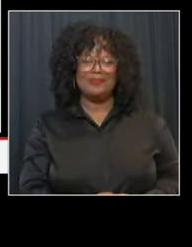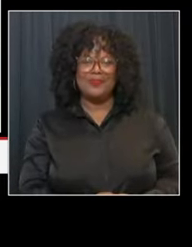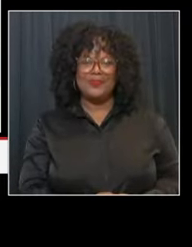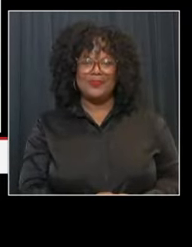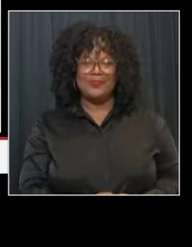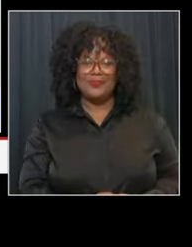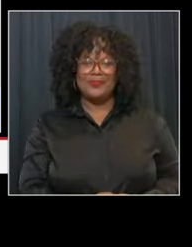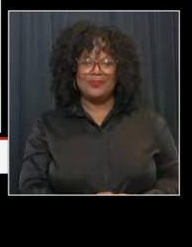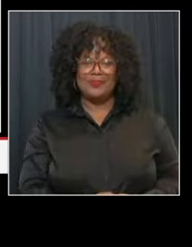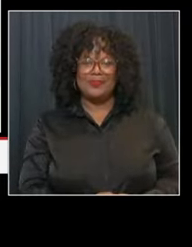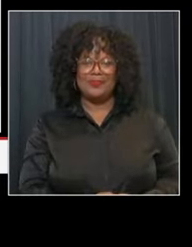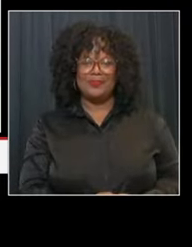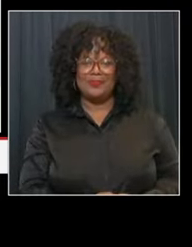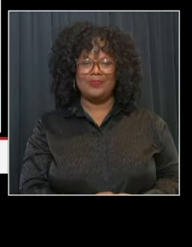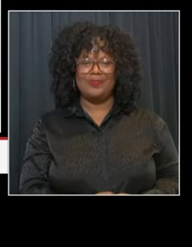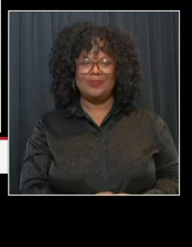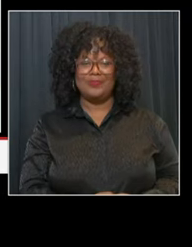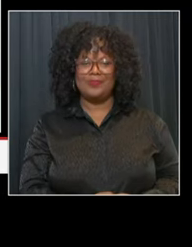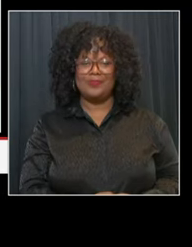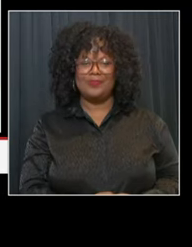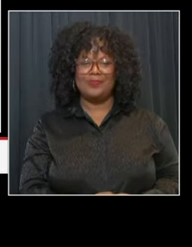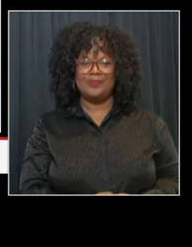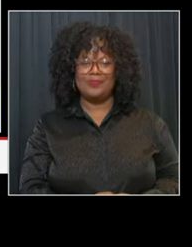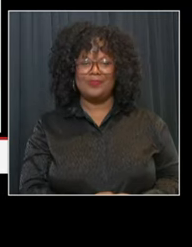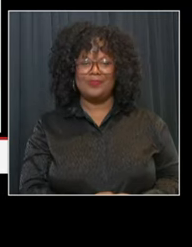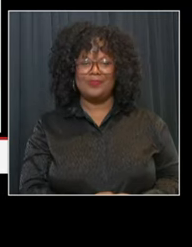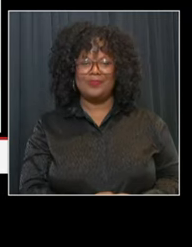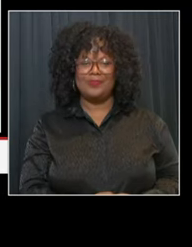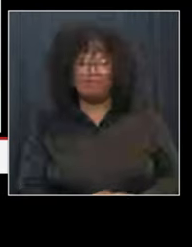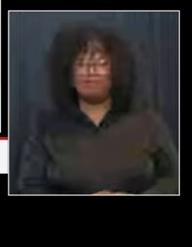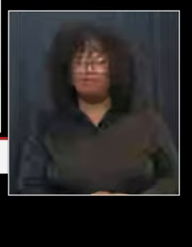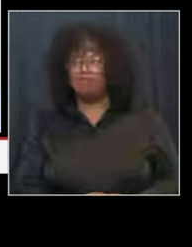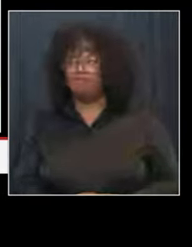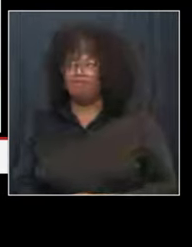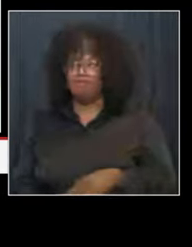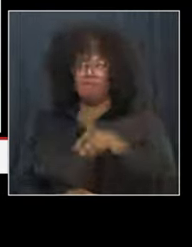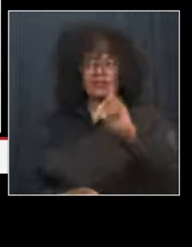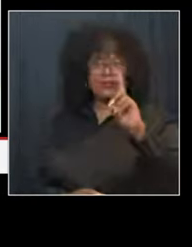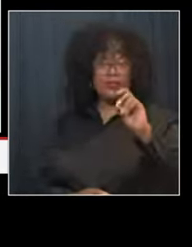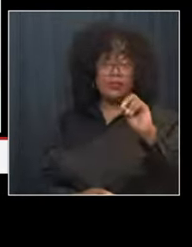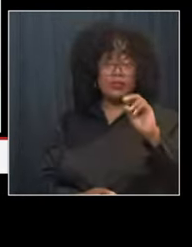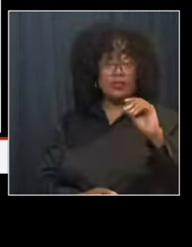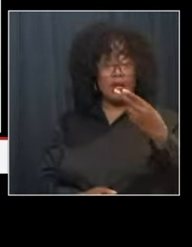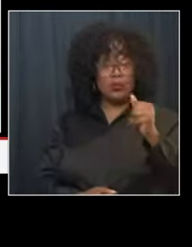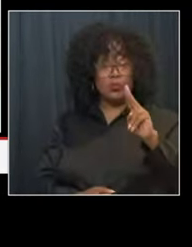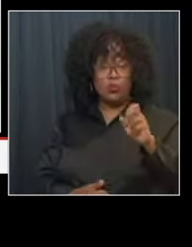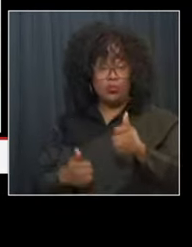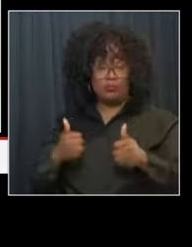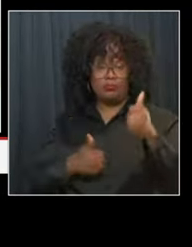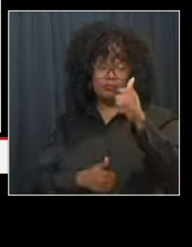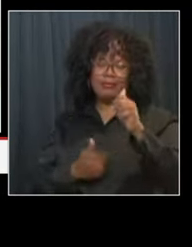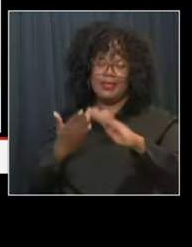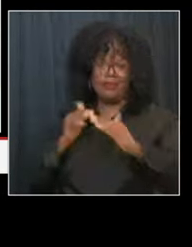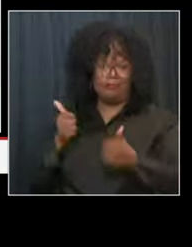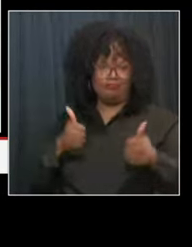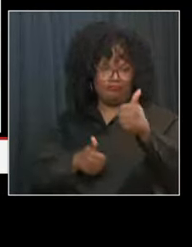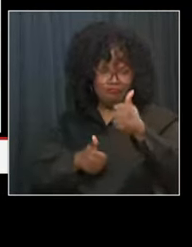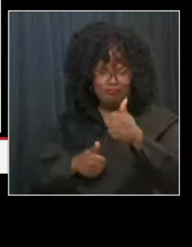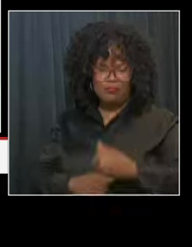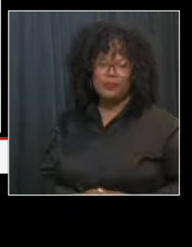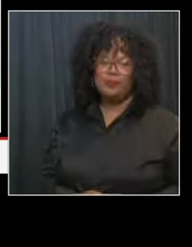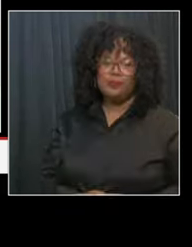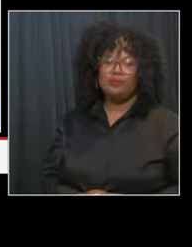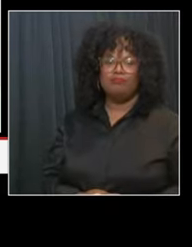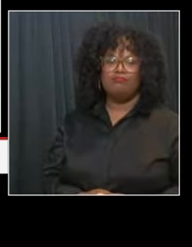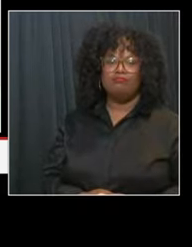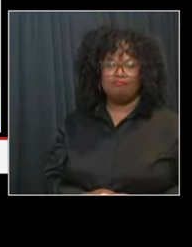And an important note sort of in the box here around the jail. So one of the larger investments we have in the existing CIP